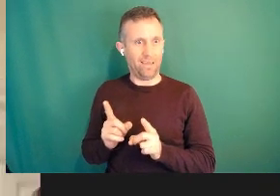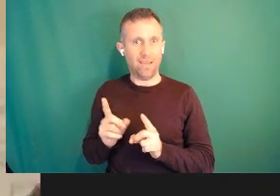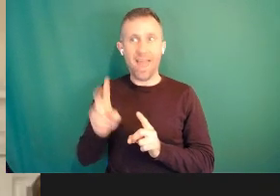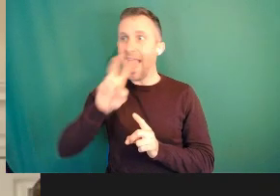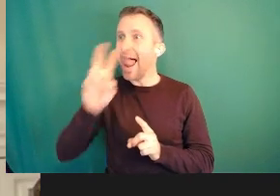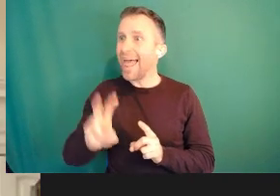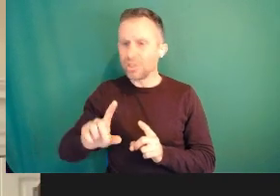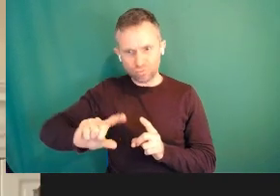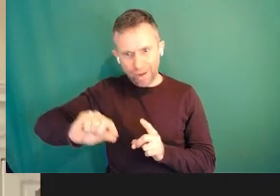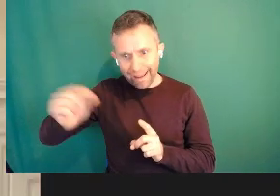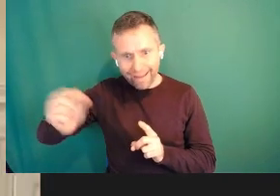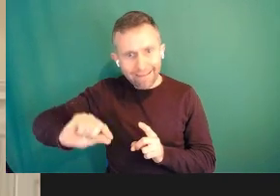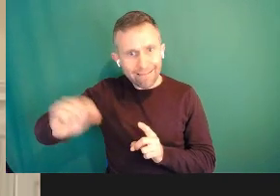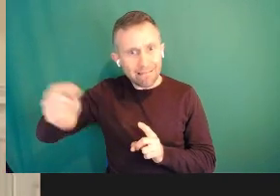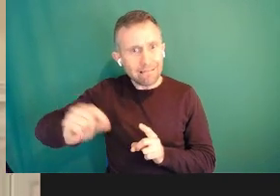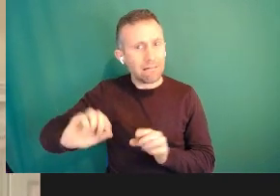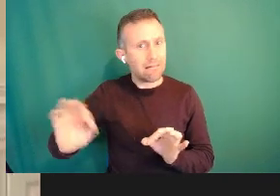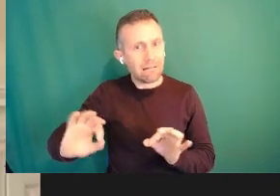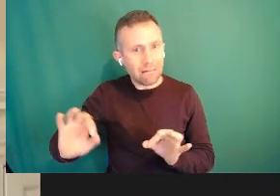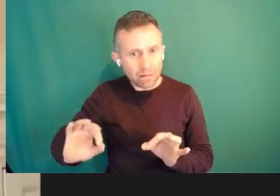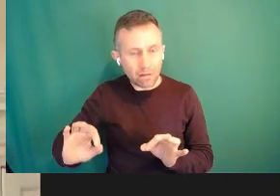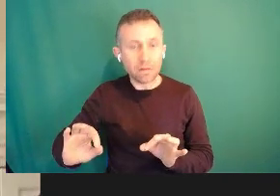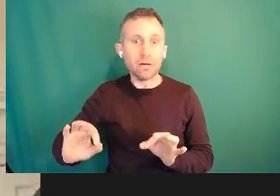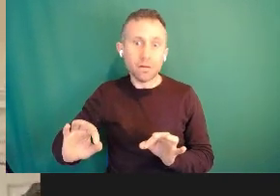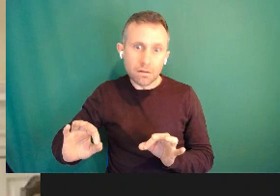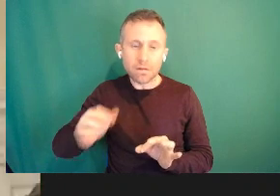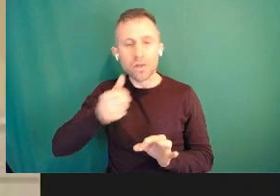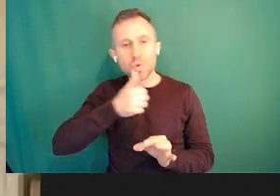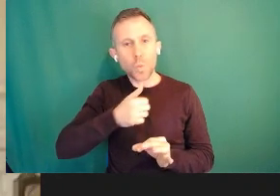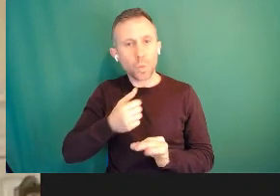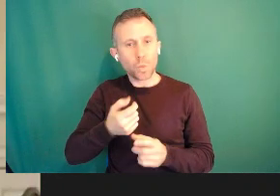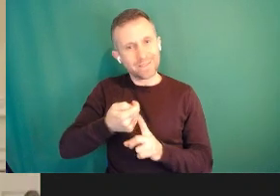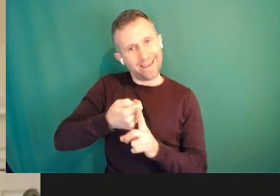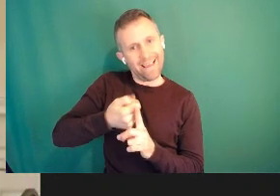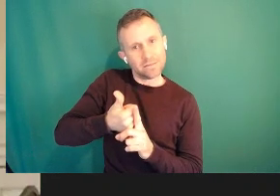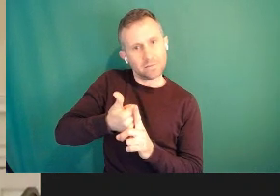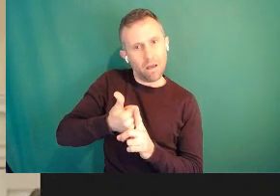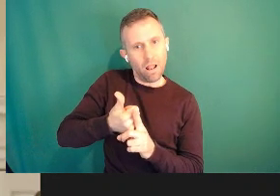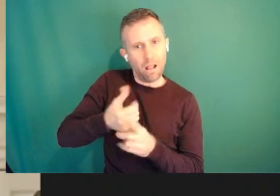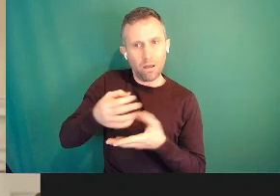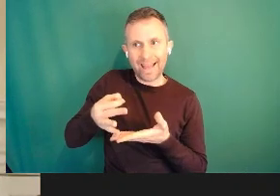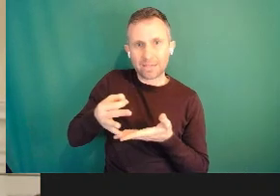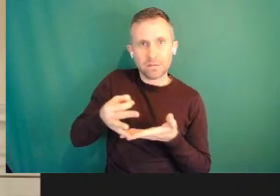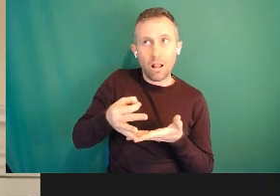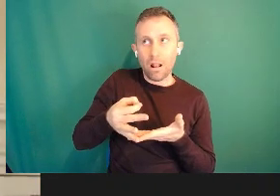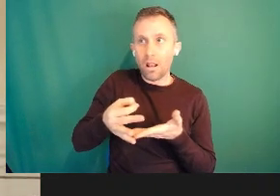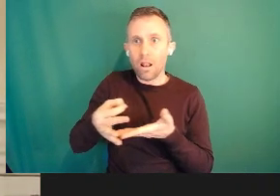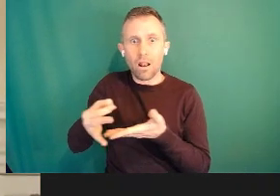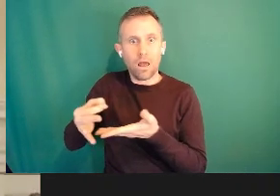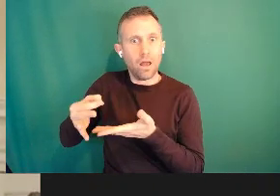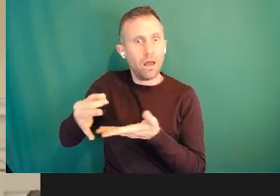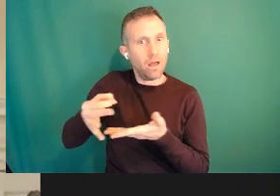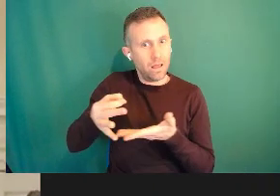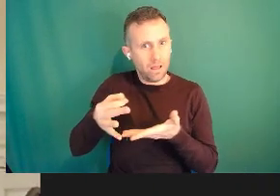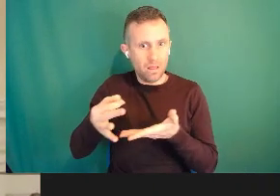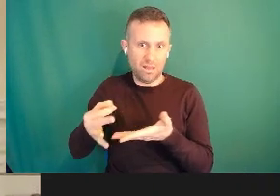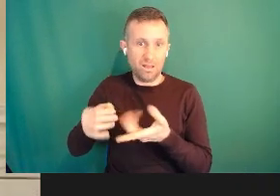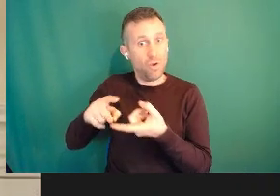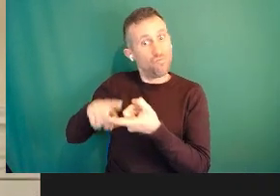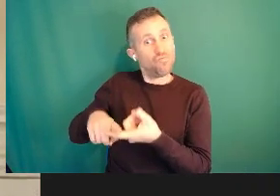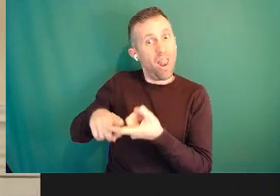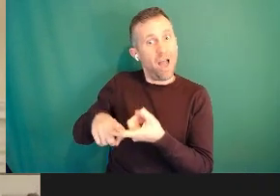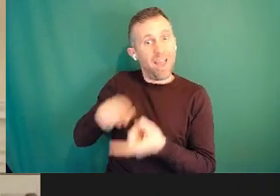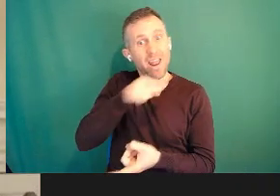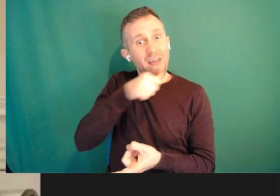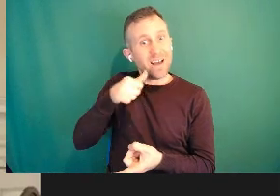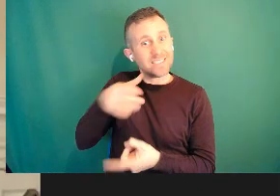a long way from the village, and there was nobody to go and do the shopping anymore. So they still didn't